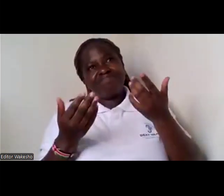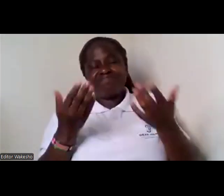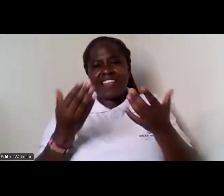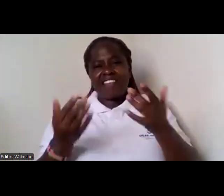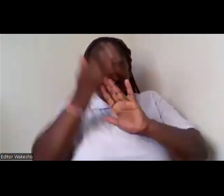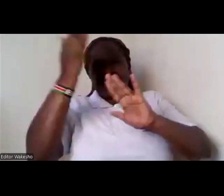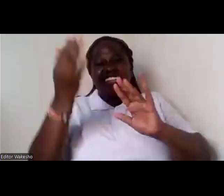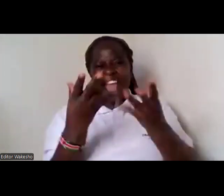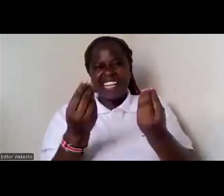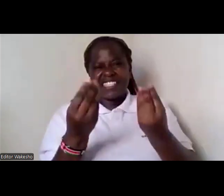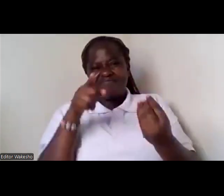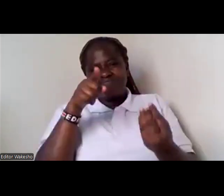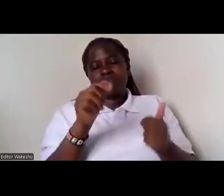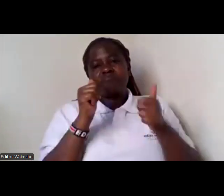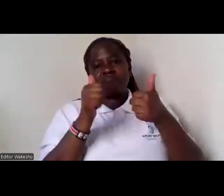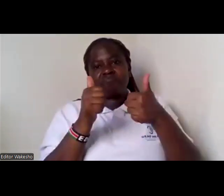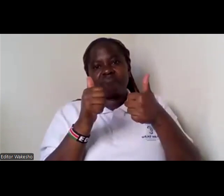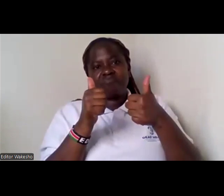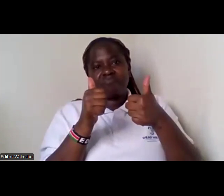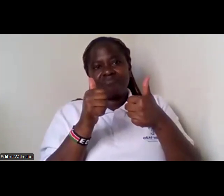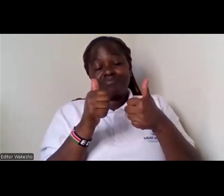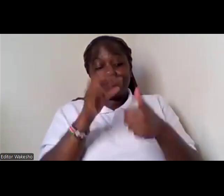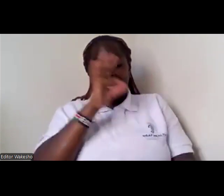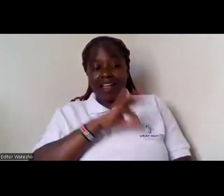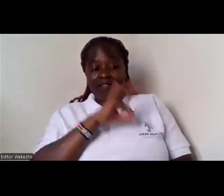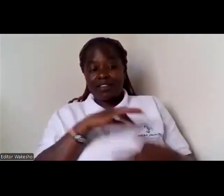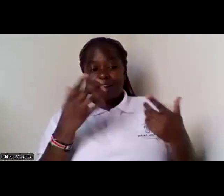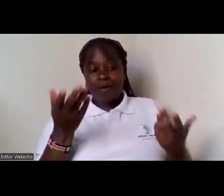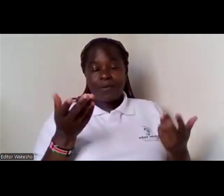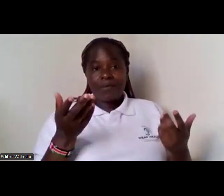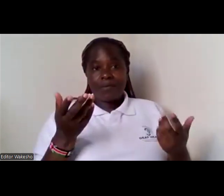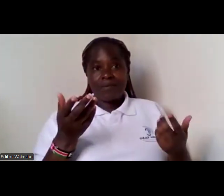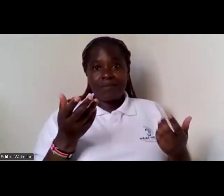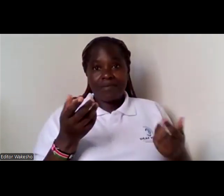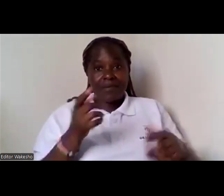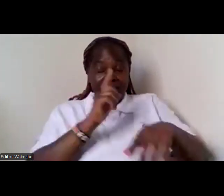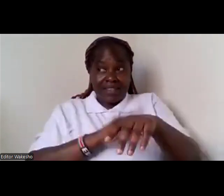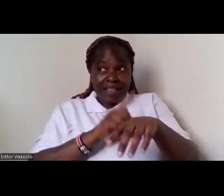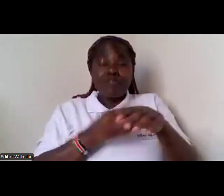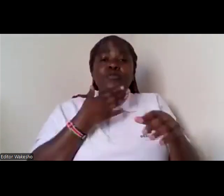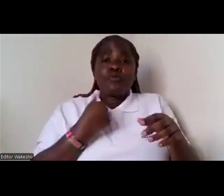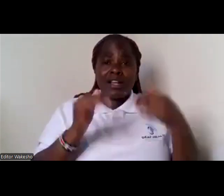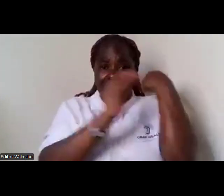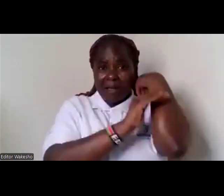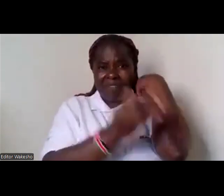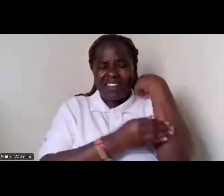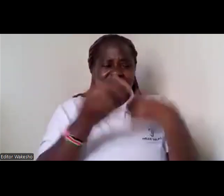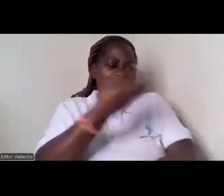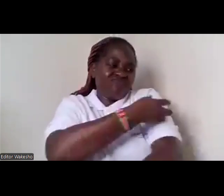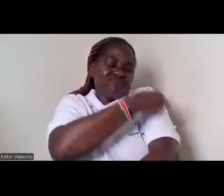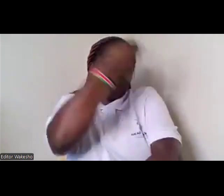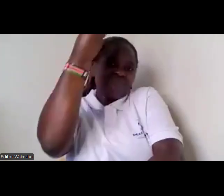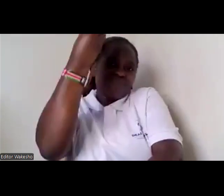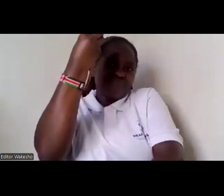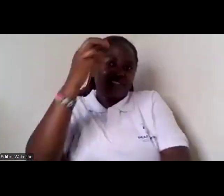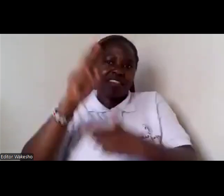easy. And an advantage is when someone wants to get pregnant, they just remove the patch.